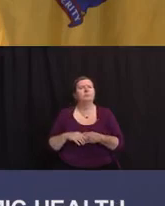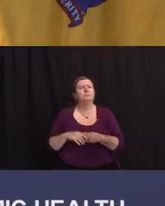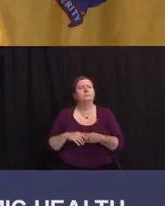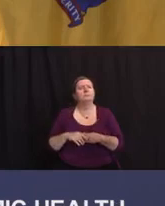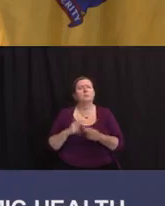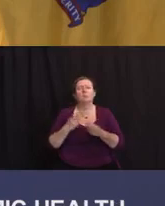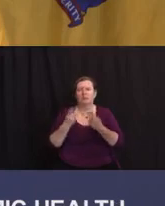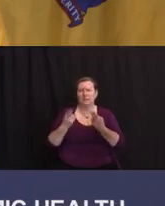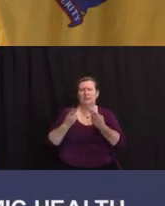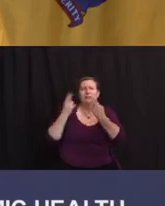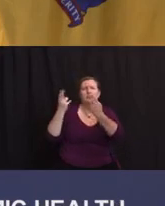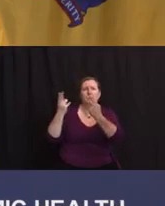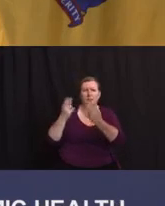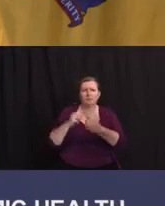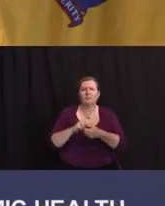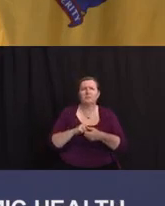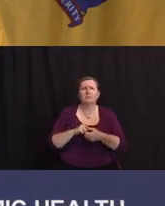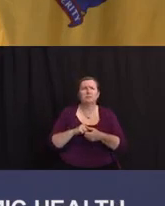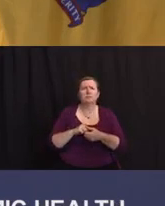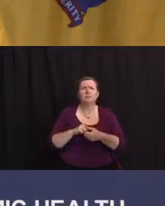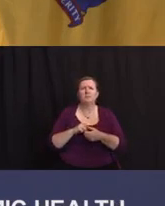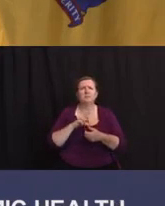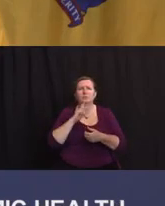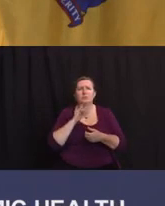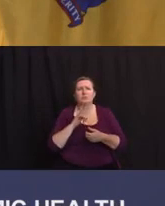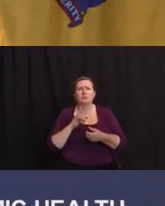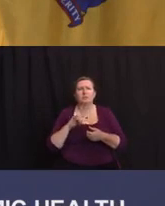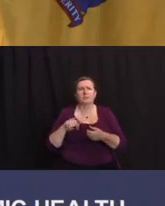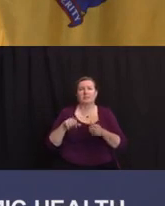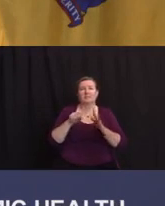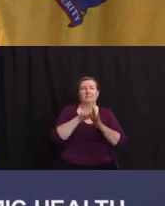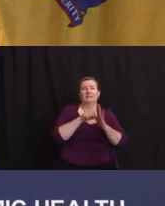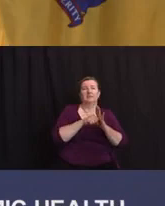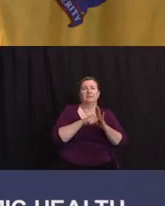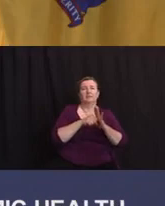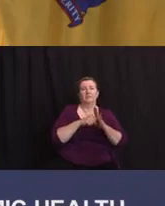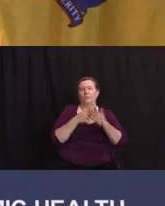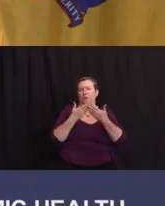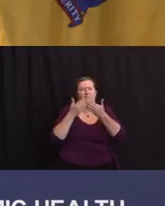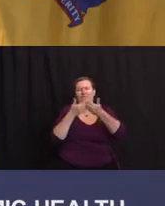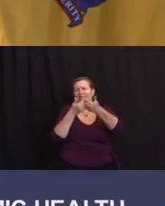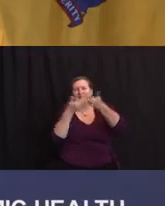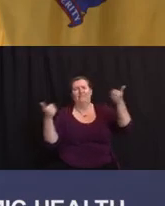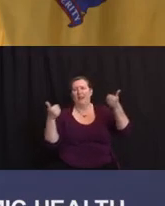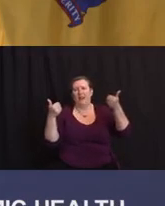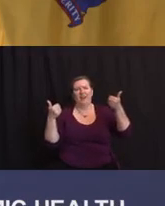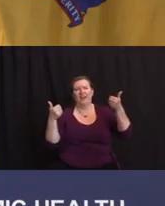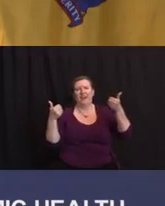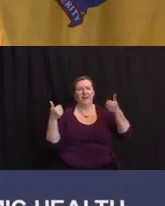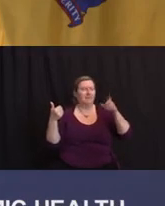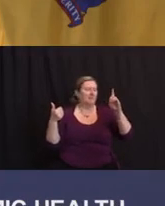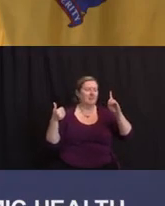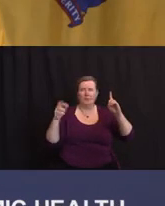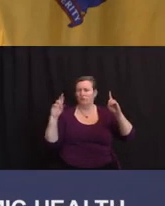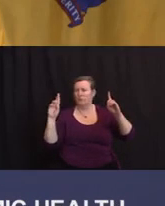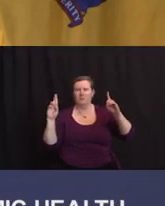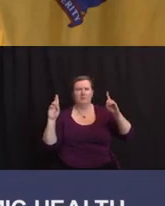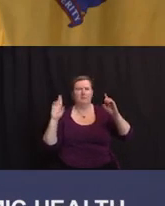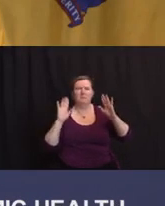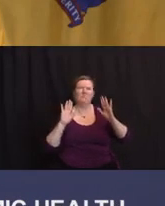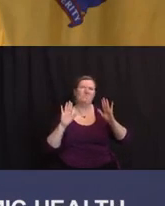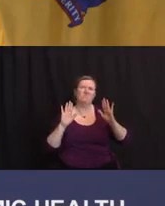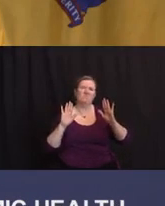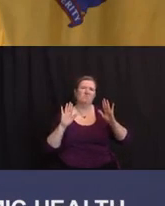Dividing us is the last thing we need as a state. I mean, we came through that with 4 years of the prior federal administration. It